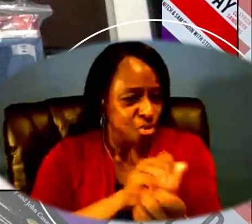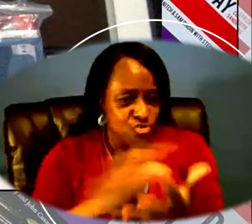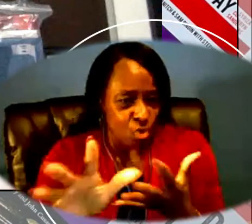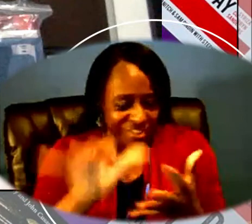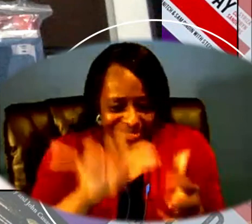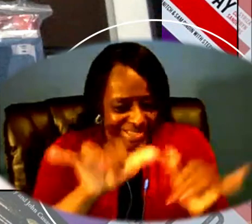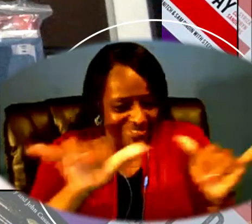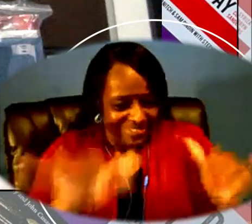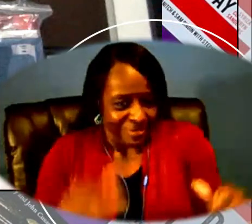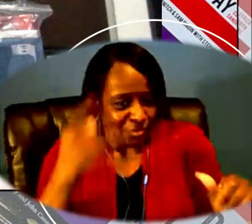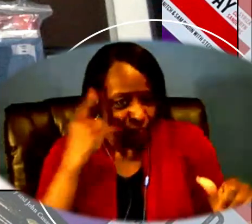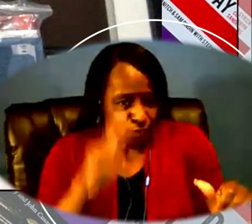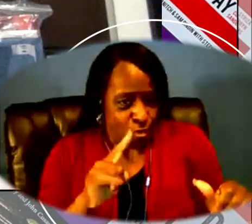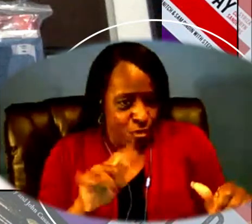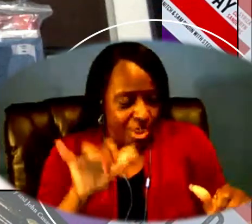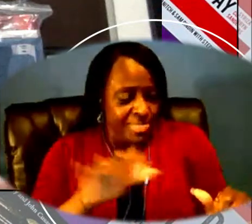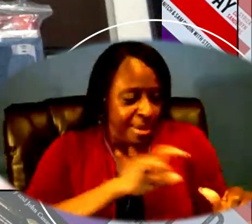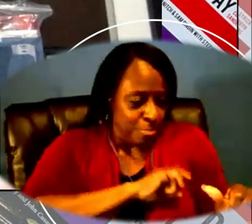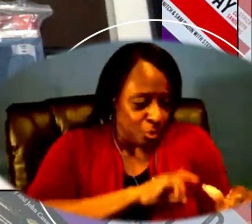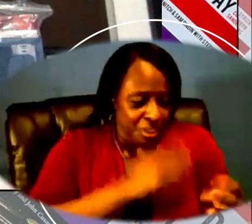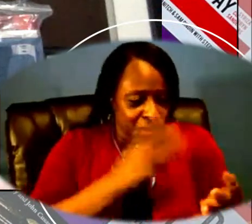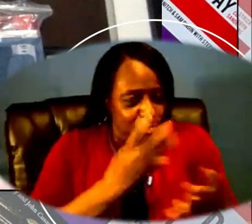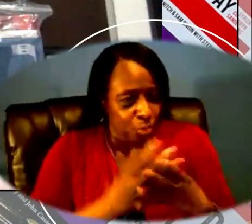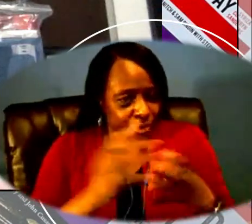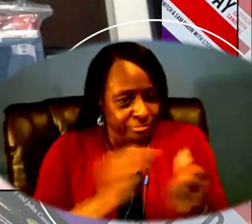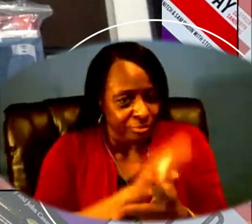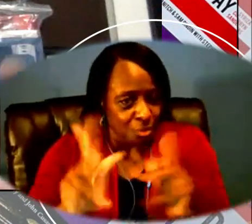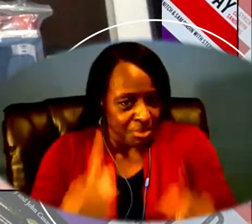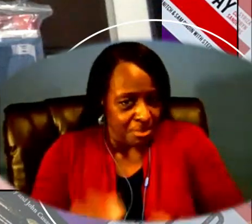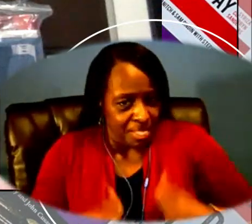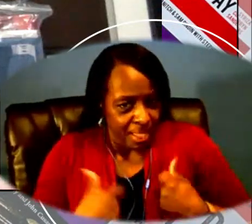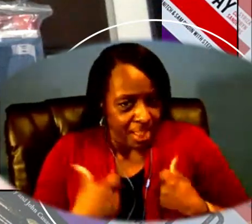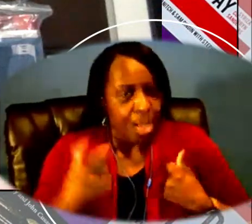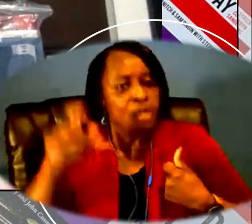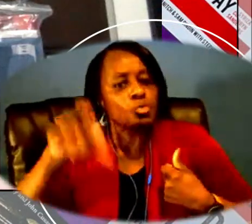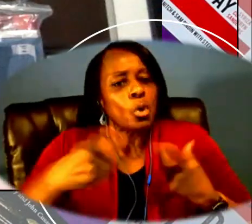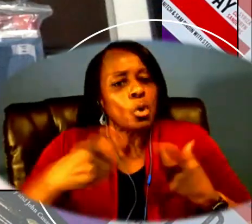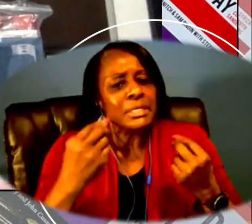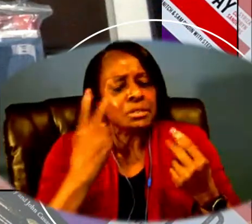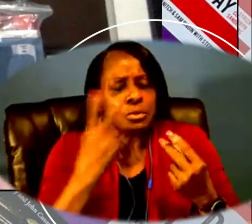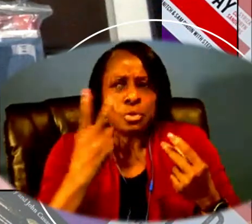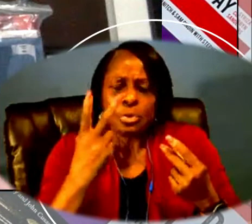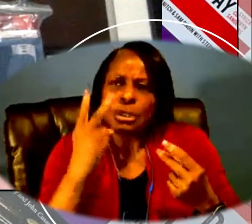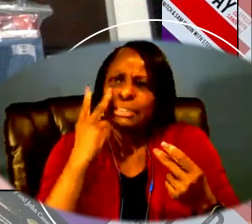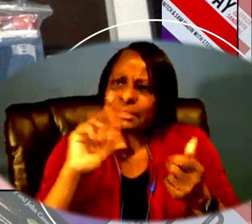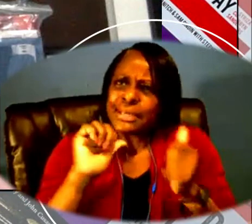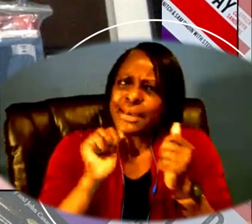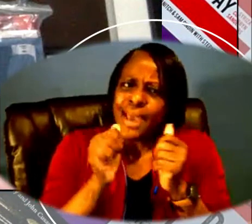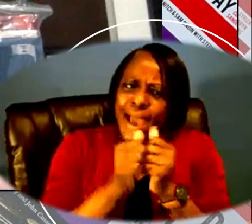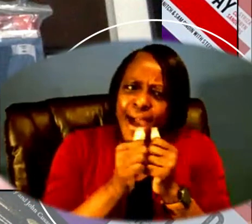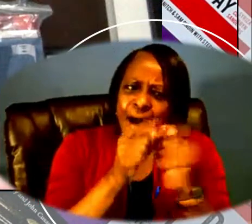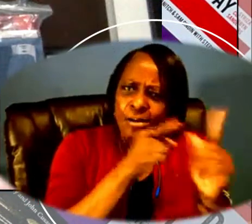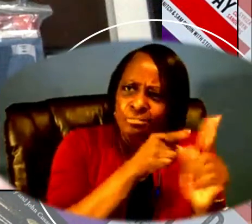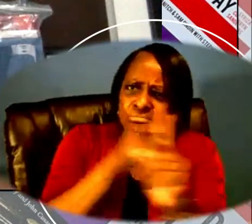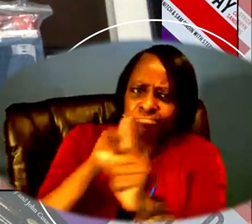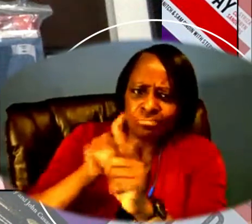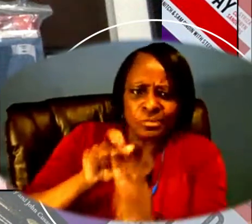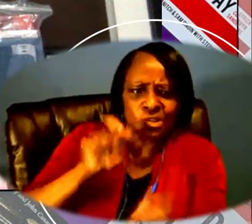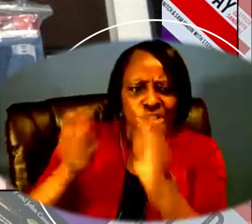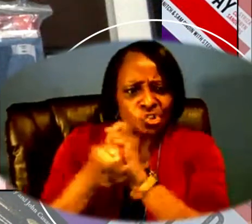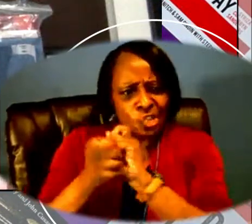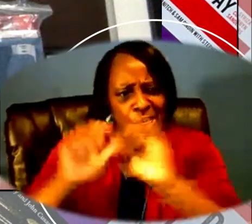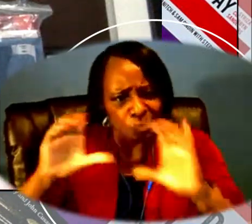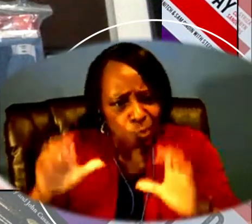only purpose that police and prisons serve. And so what we have to look to is this radical imagination of building toward a new world that works